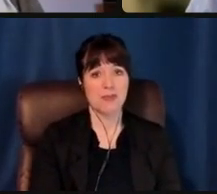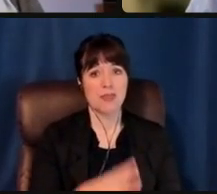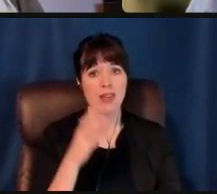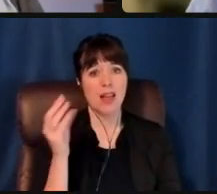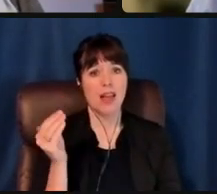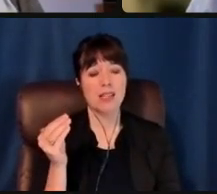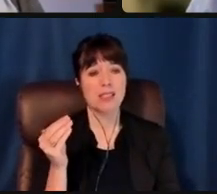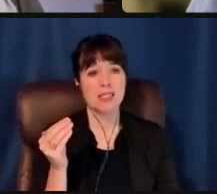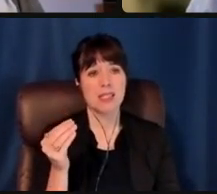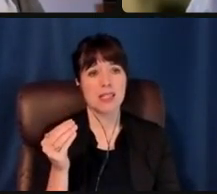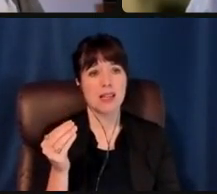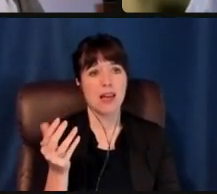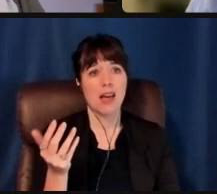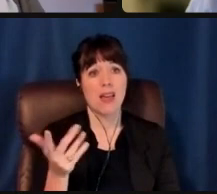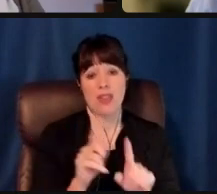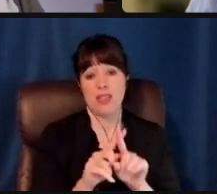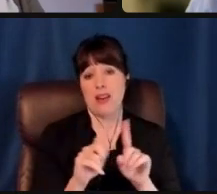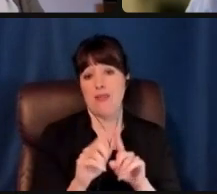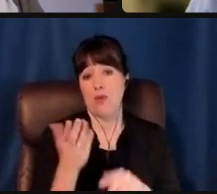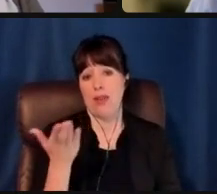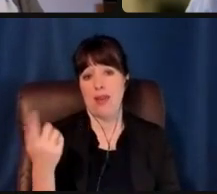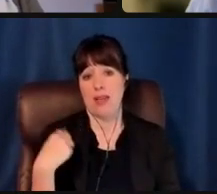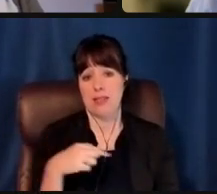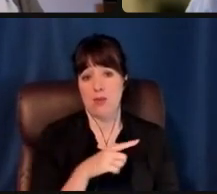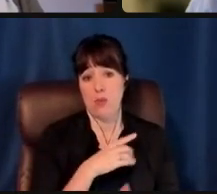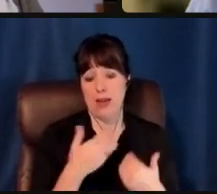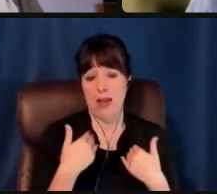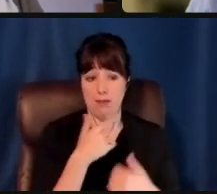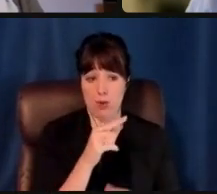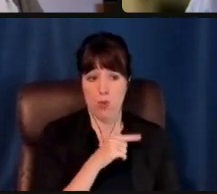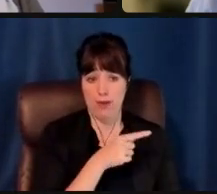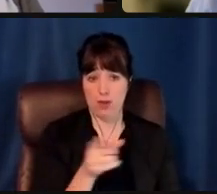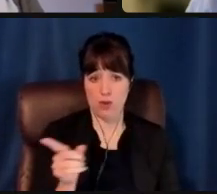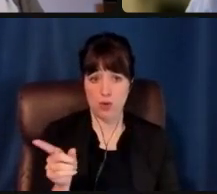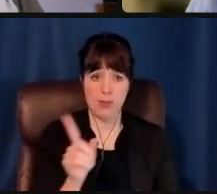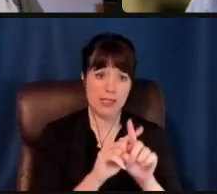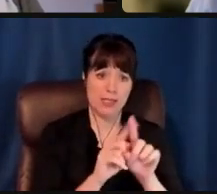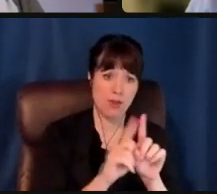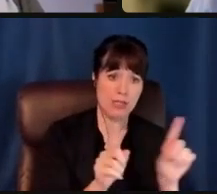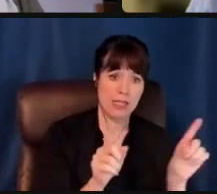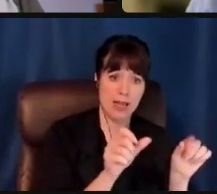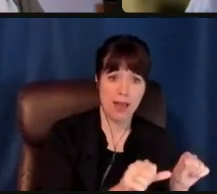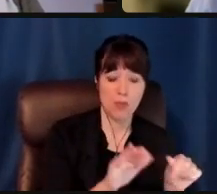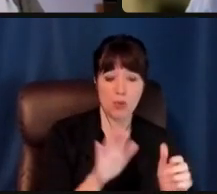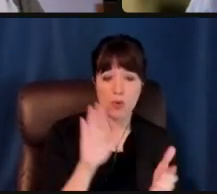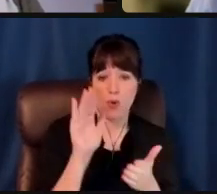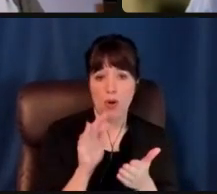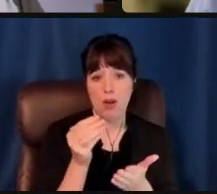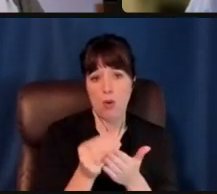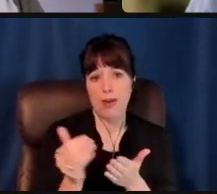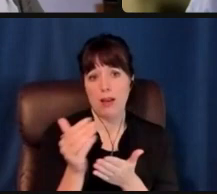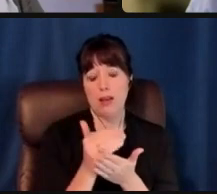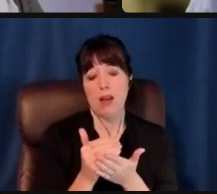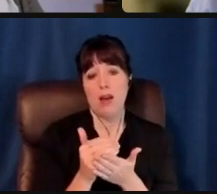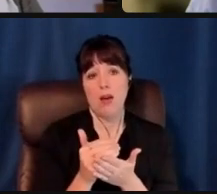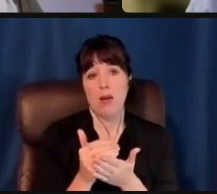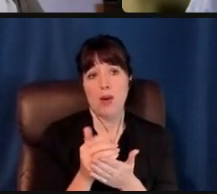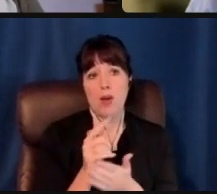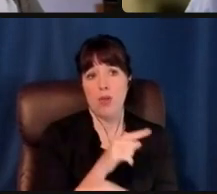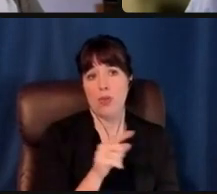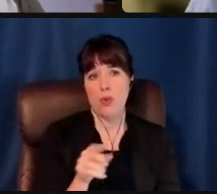You know, the different things that we have that qualify you being differently abled or lower income, those